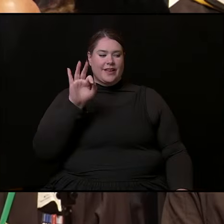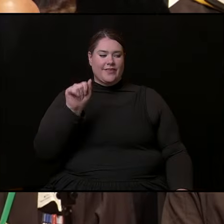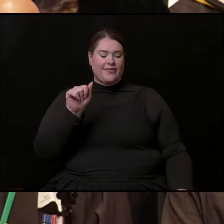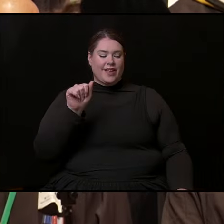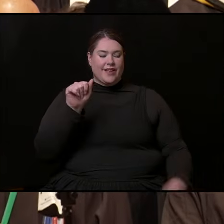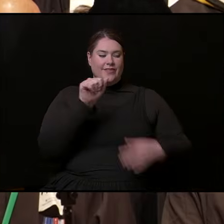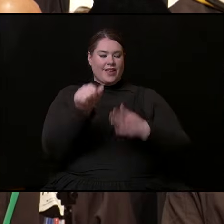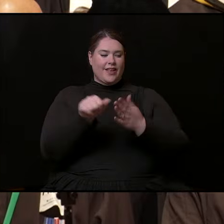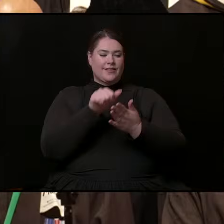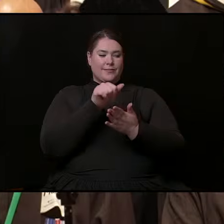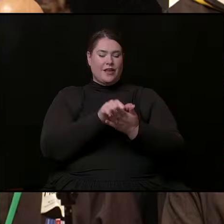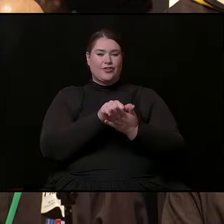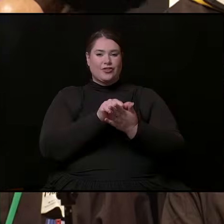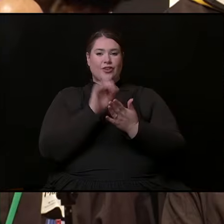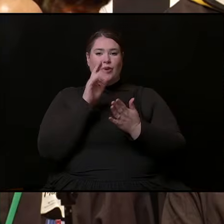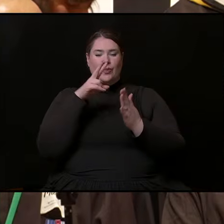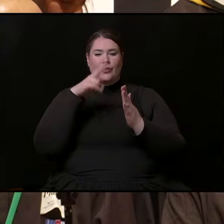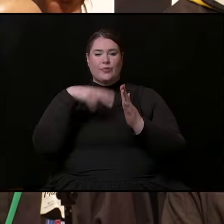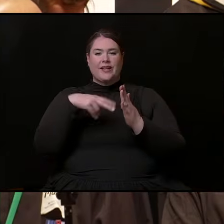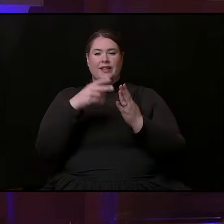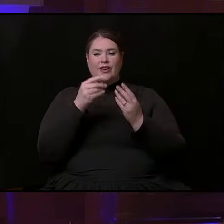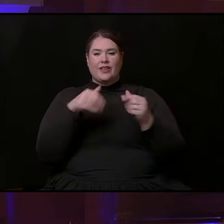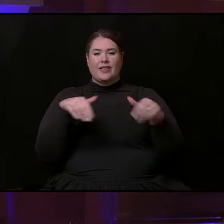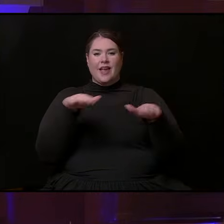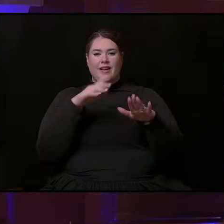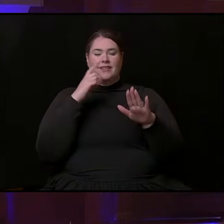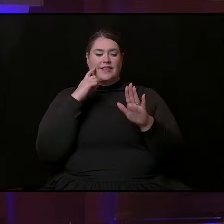of reading our land acknowledgement. Tobias?